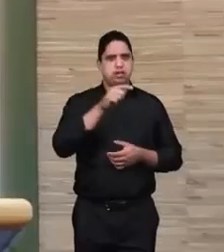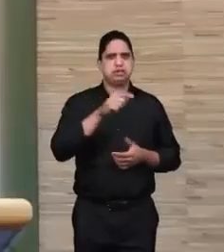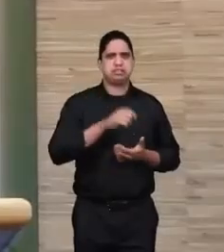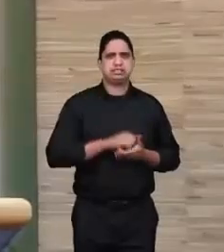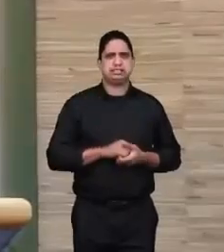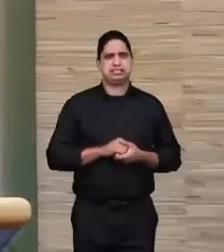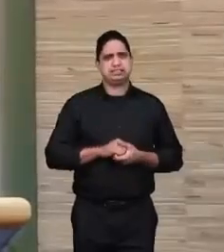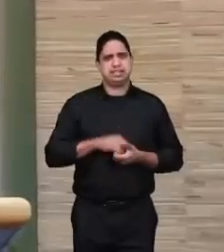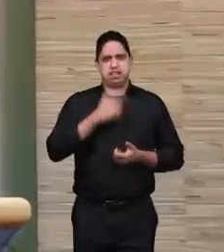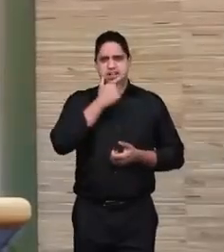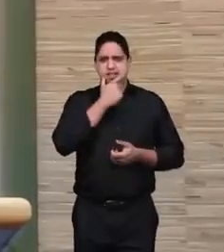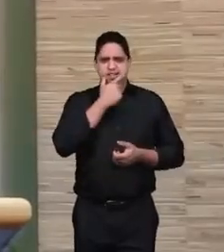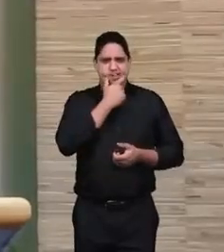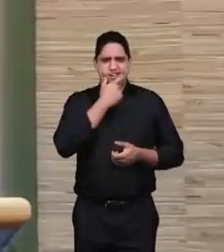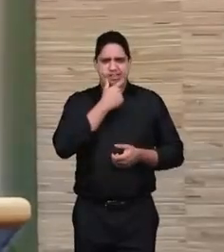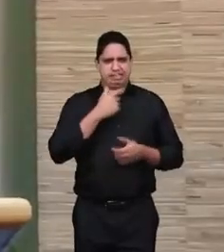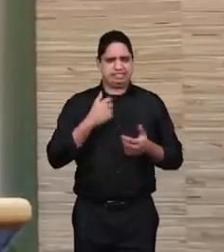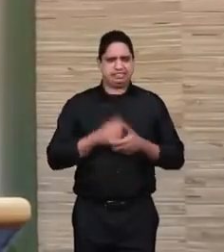Goroni,